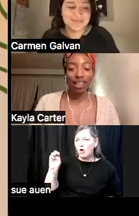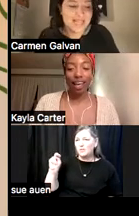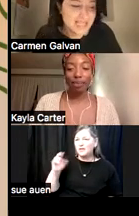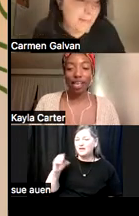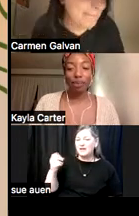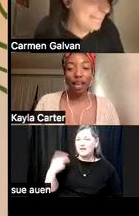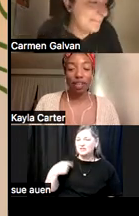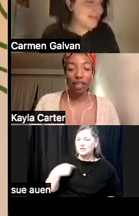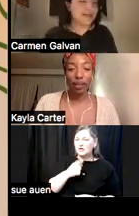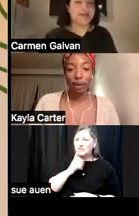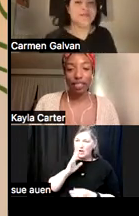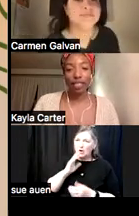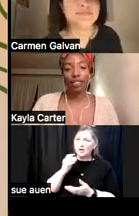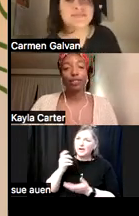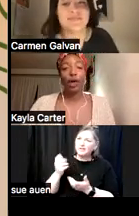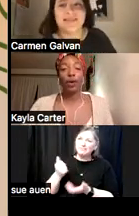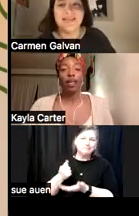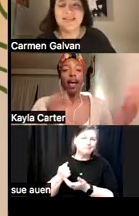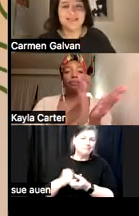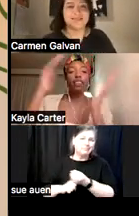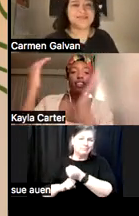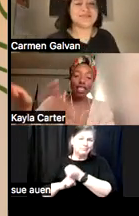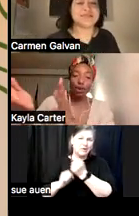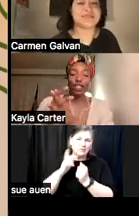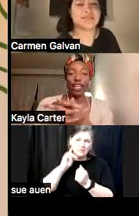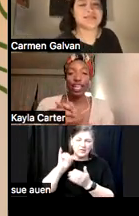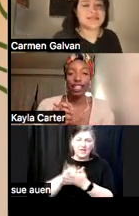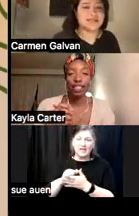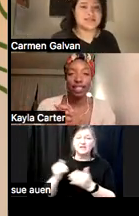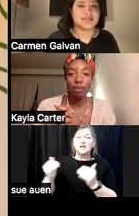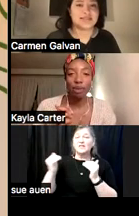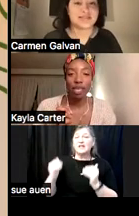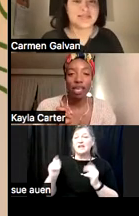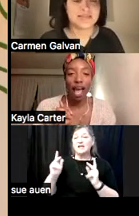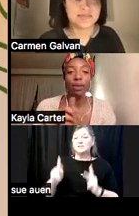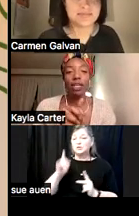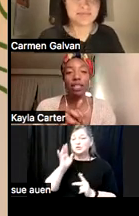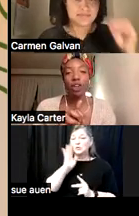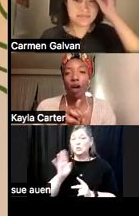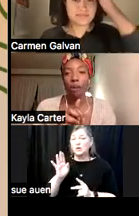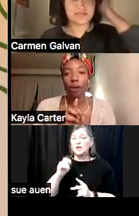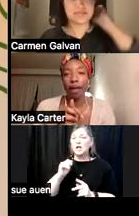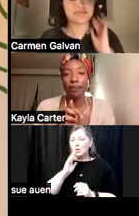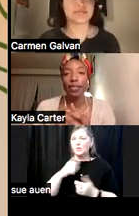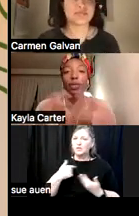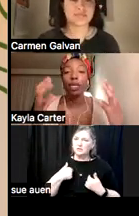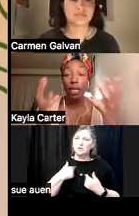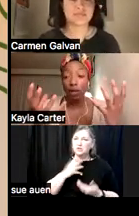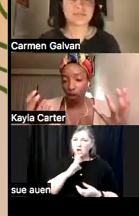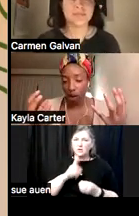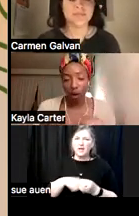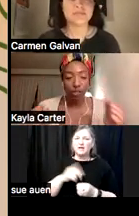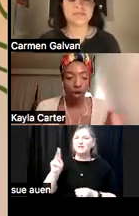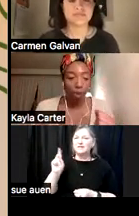accomplices to help navigate those spaces. So the next portion is going to be, I'm going to talk about some